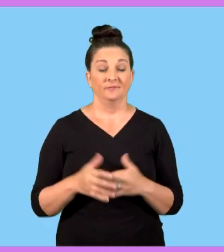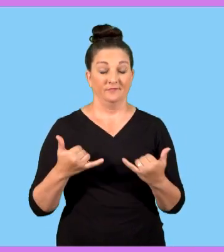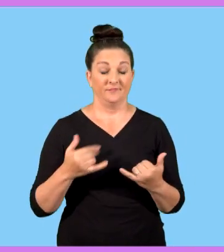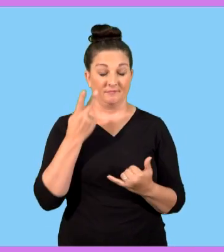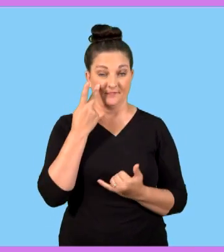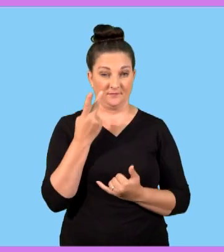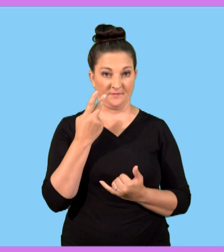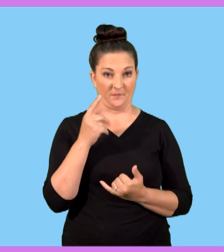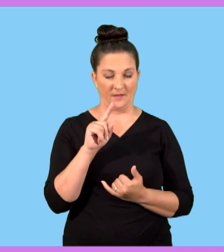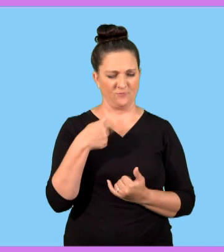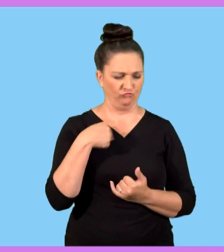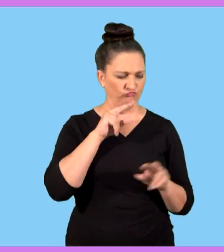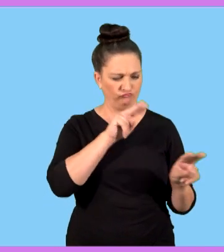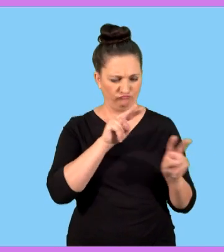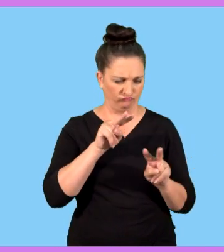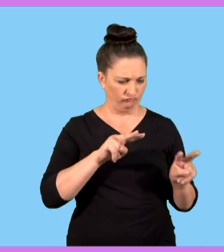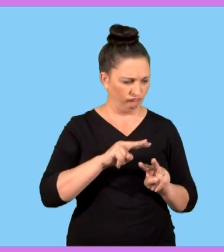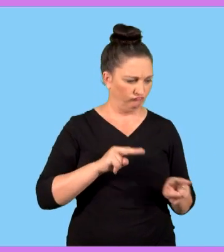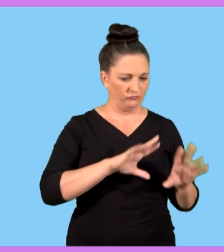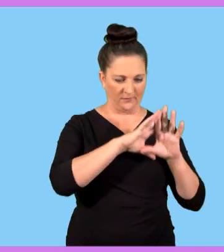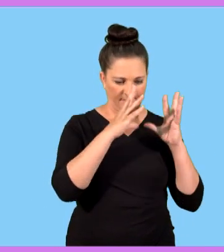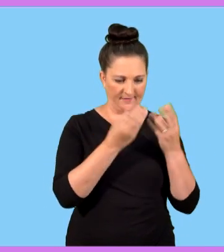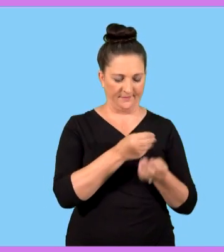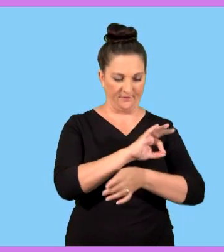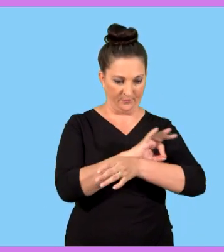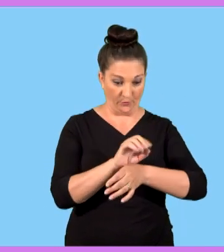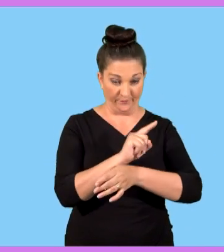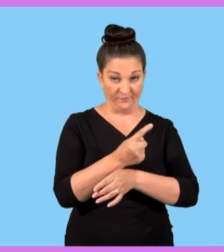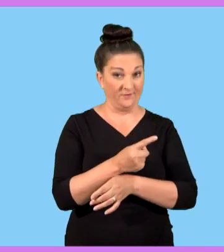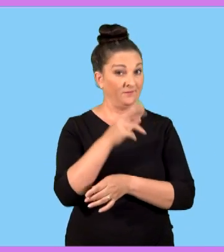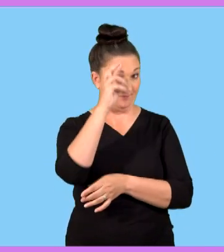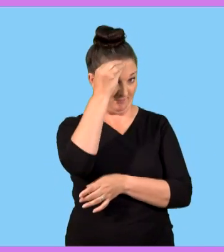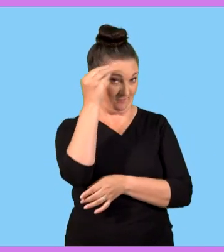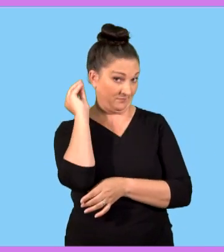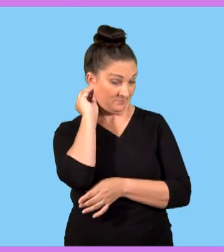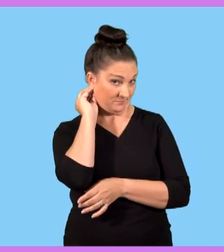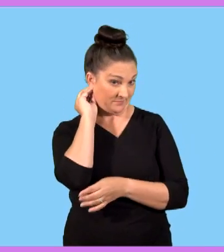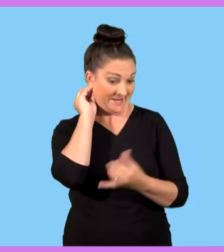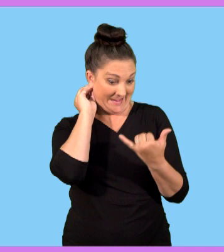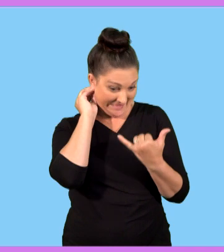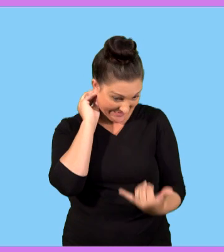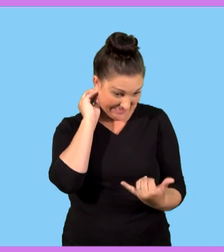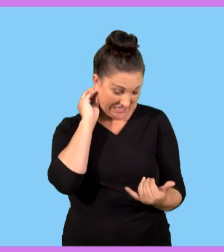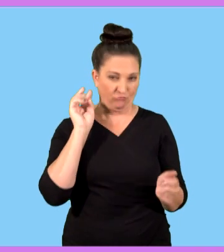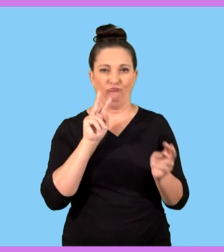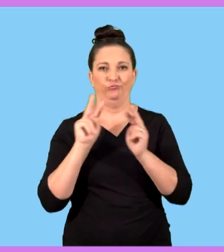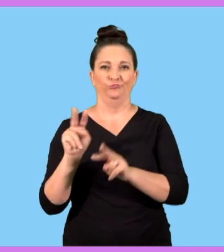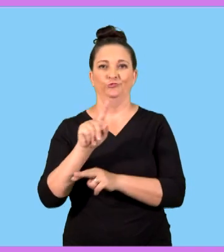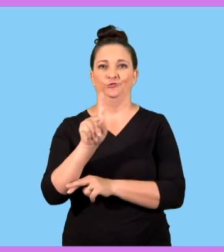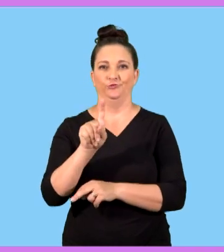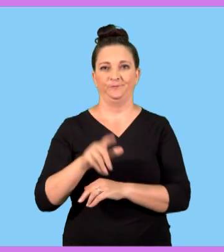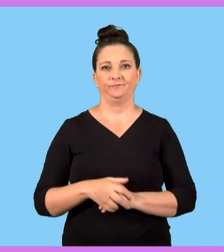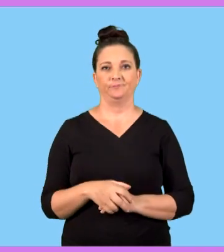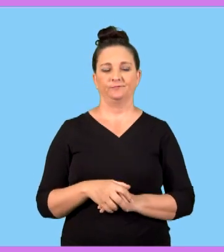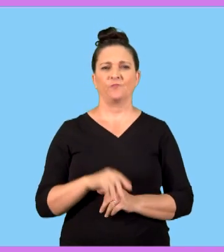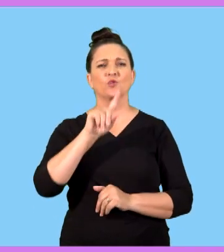so note what I did. First, I looked at what was presented. Right, now I will tackle the questions. So